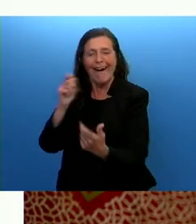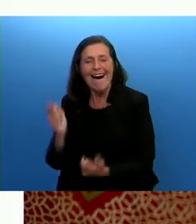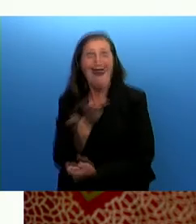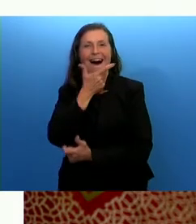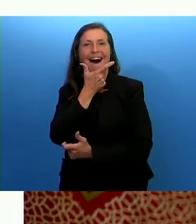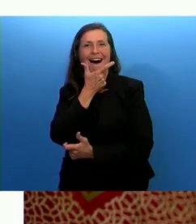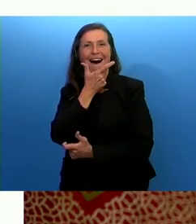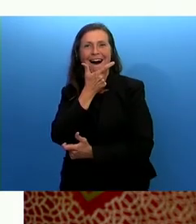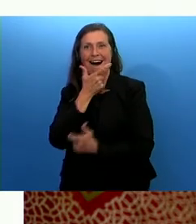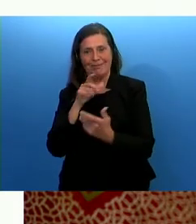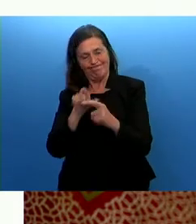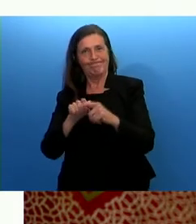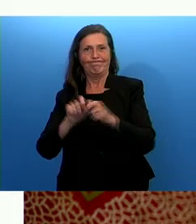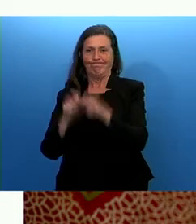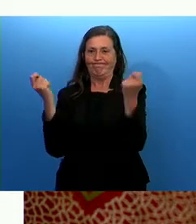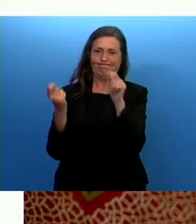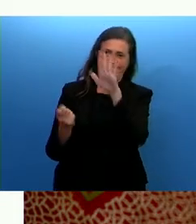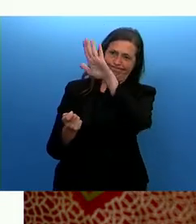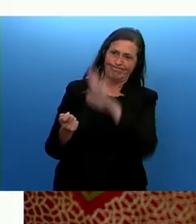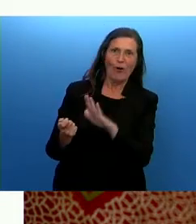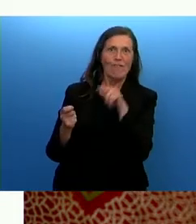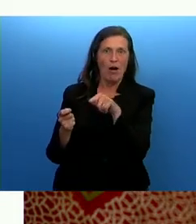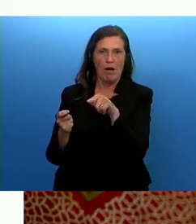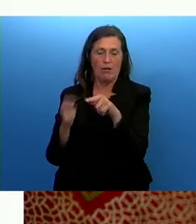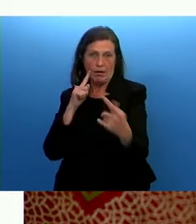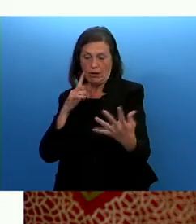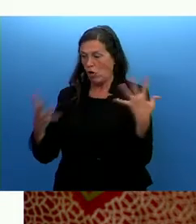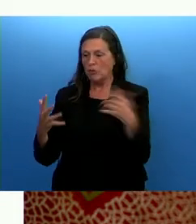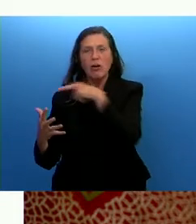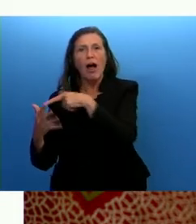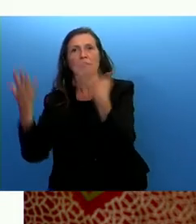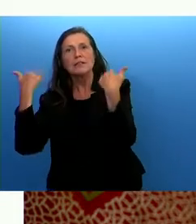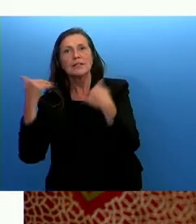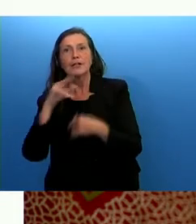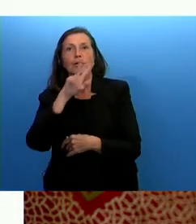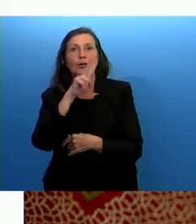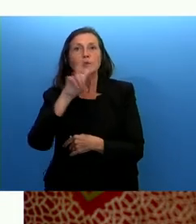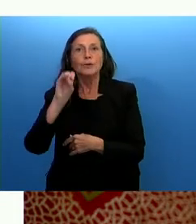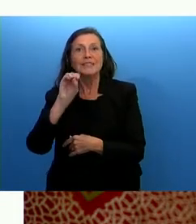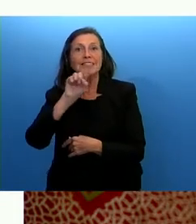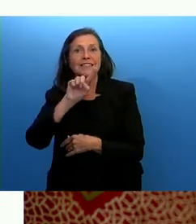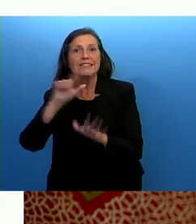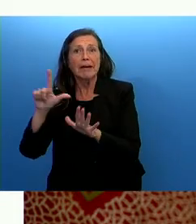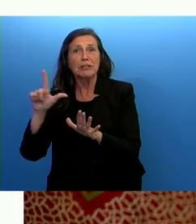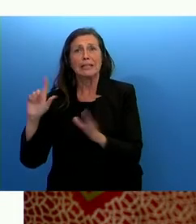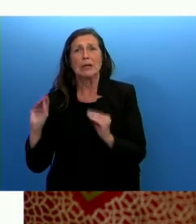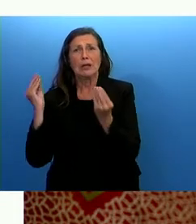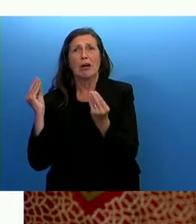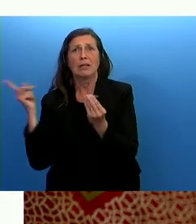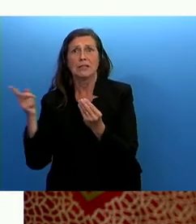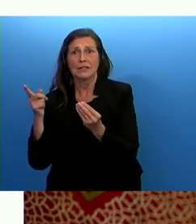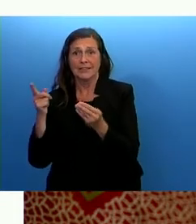is now on the cover, and a sharp contrast to the image of him in 2017, which he holds in his hands.